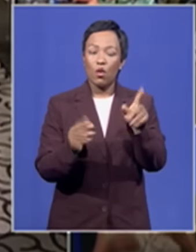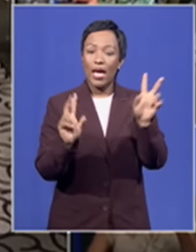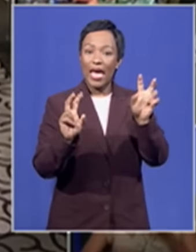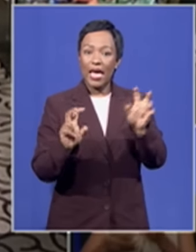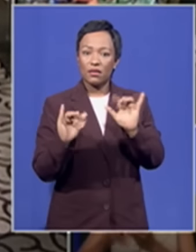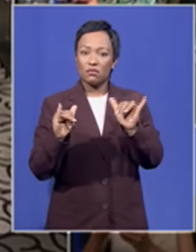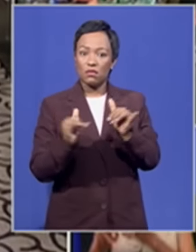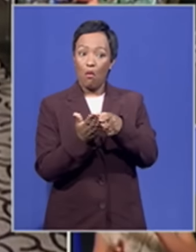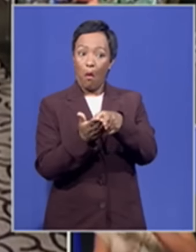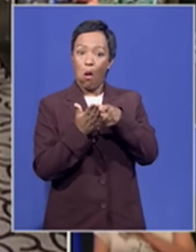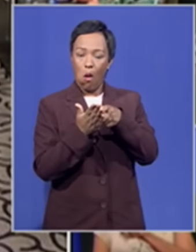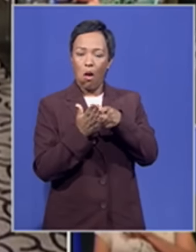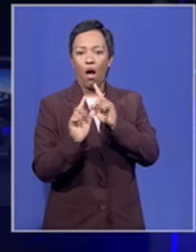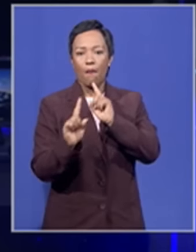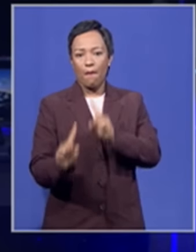bomasepala.